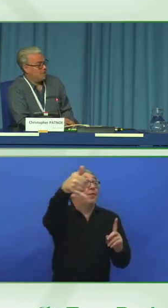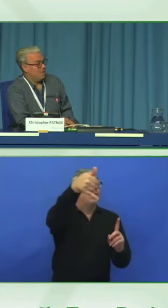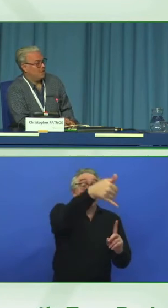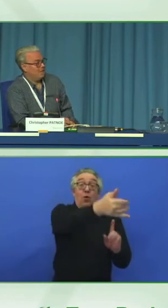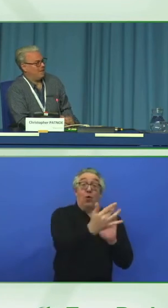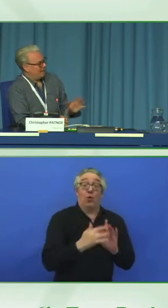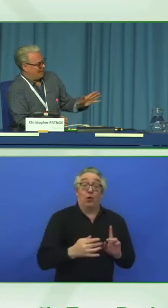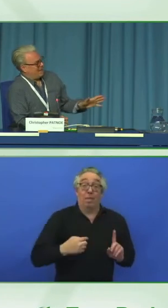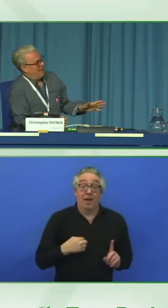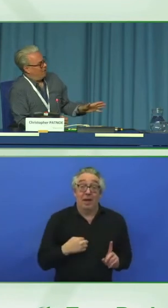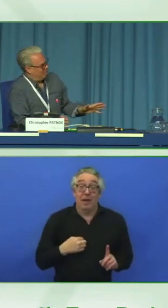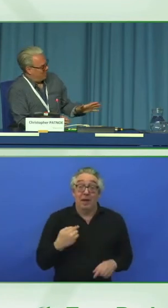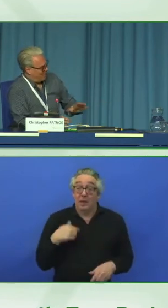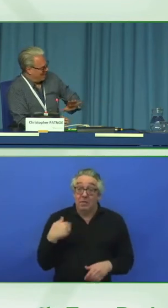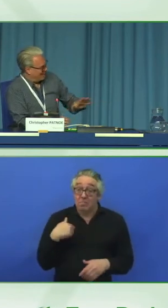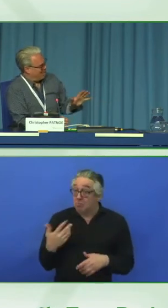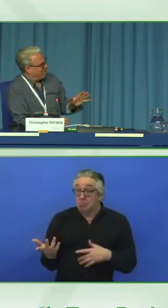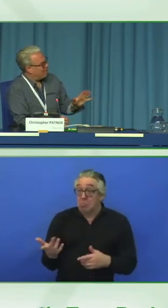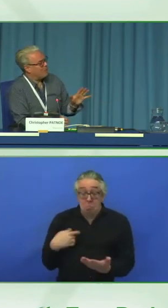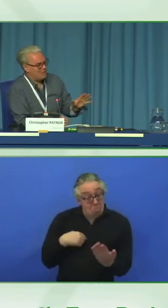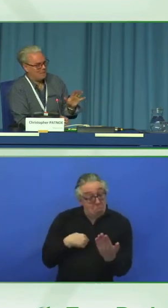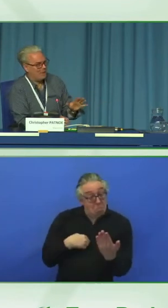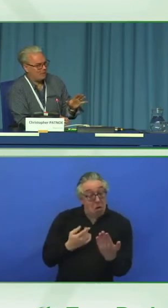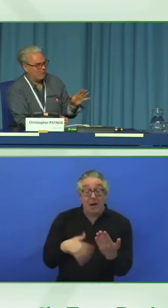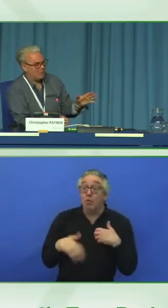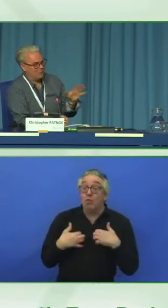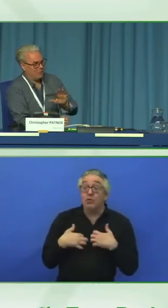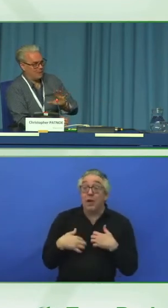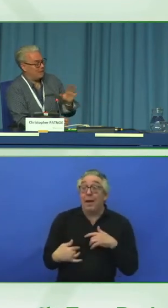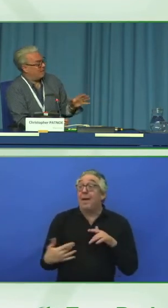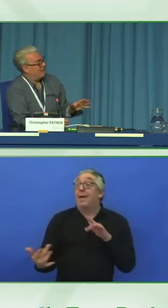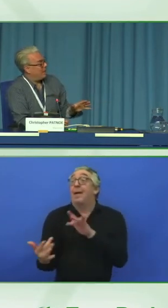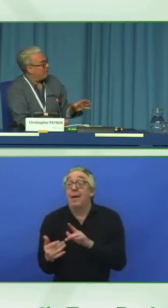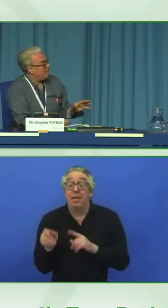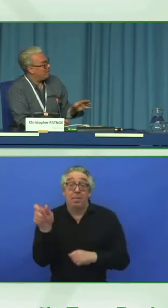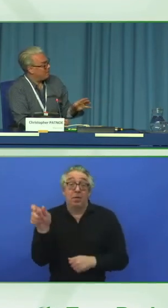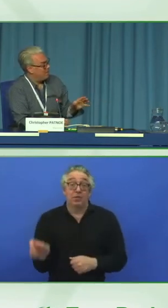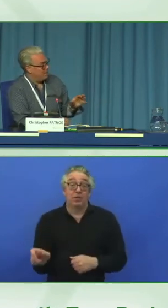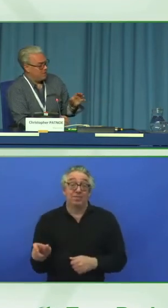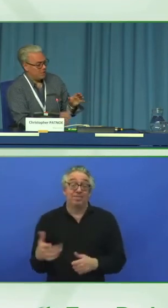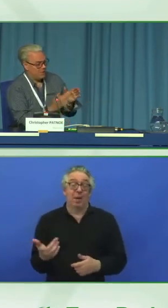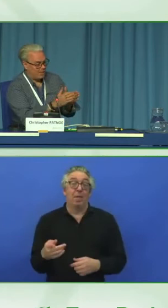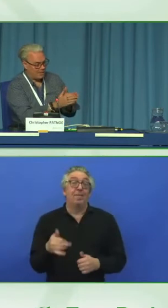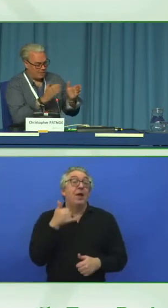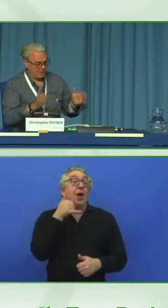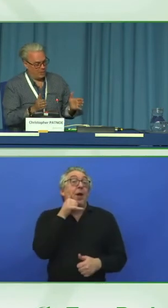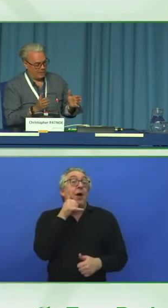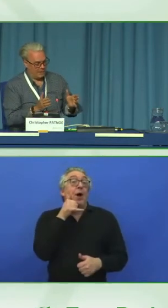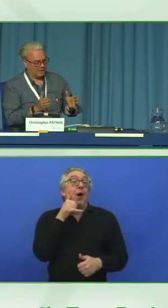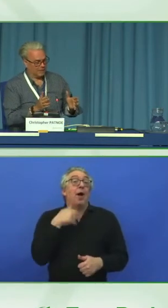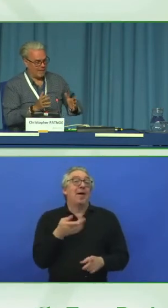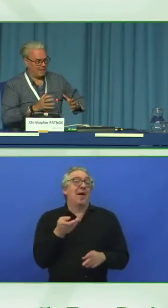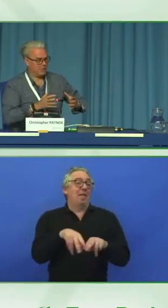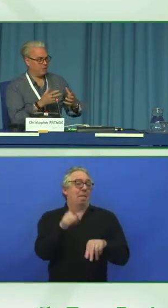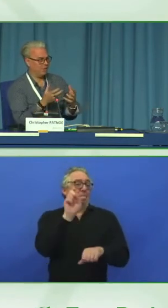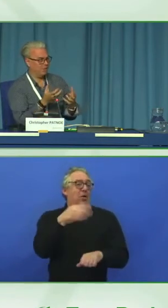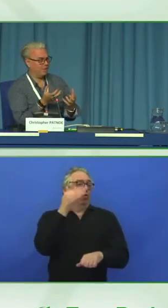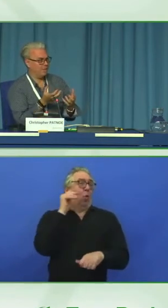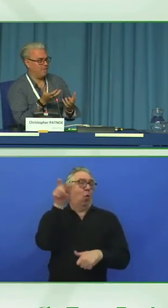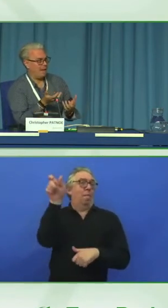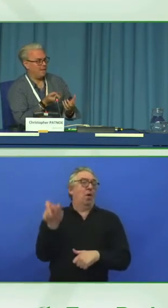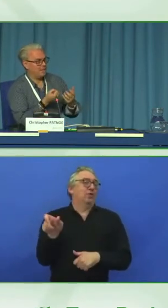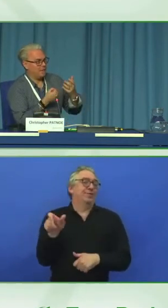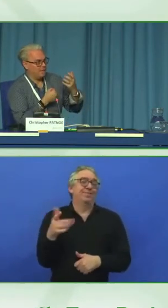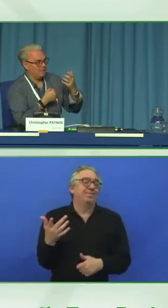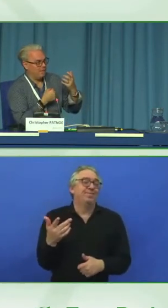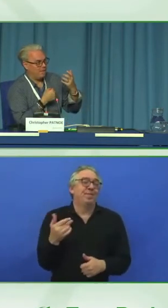So that doesn't scale. So that's the problem with this model of who you know, is that it doesn't scale. So then the next thing we take a look at is sort of